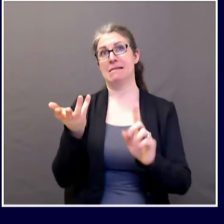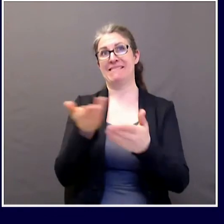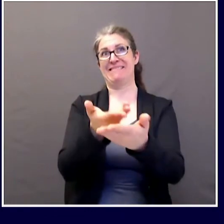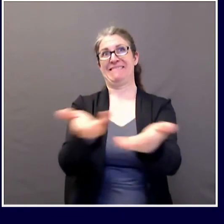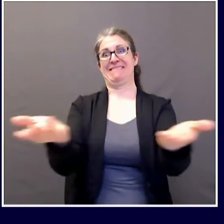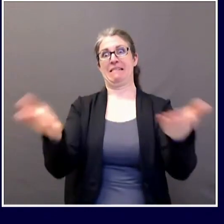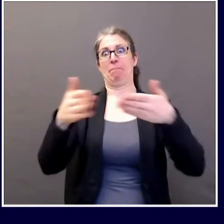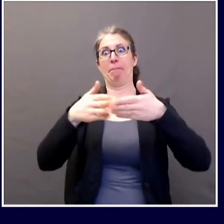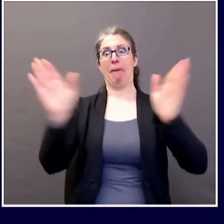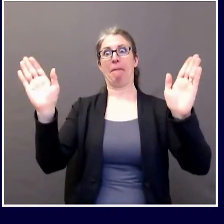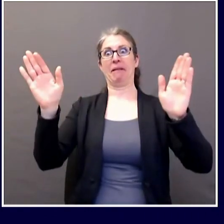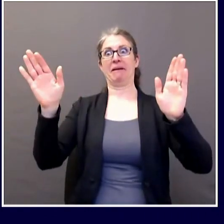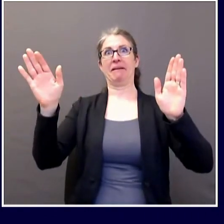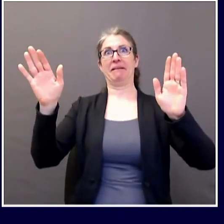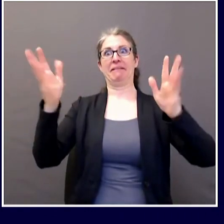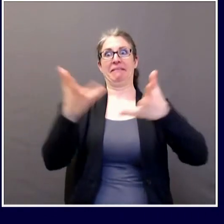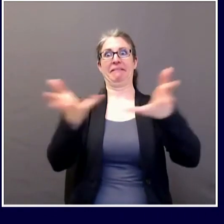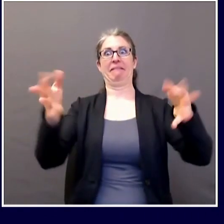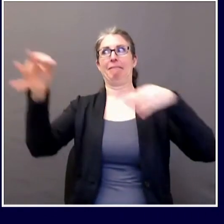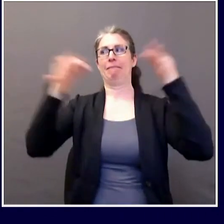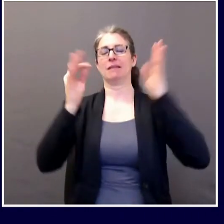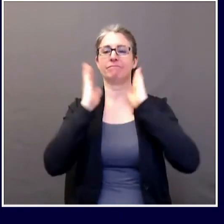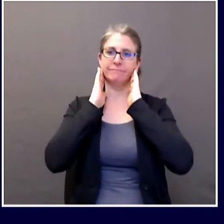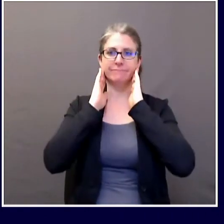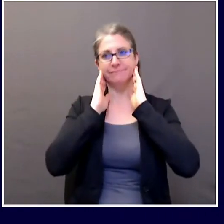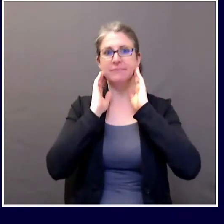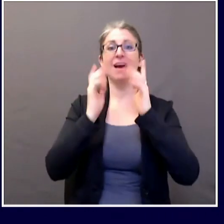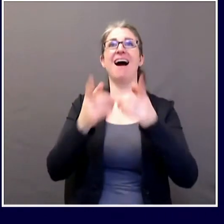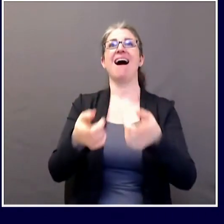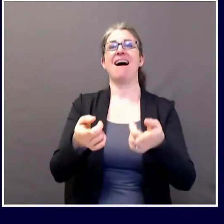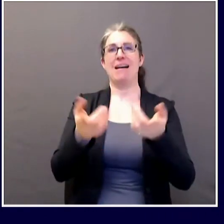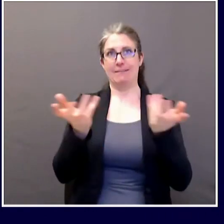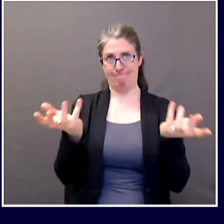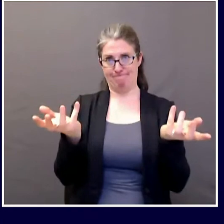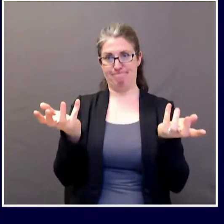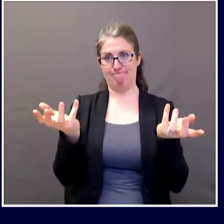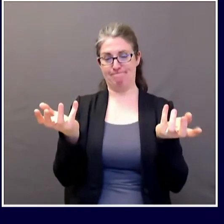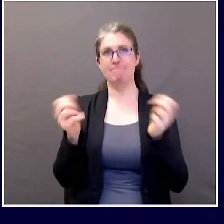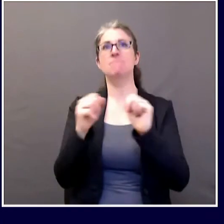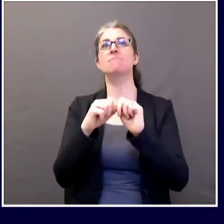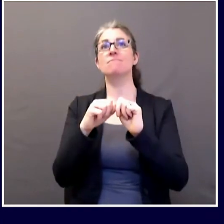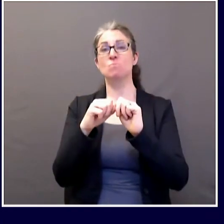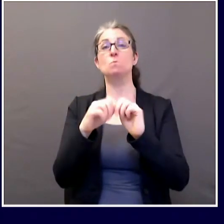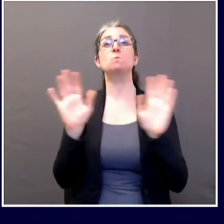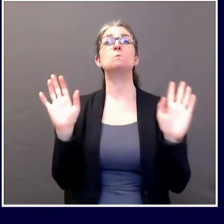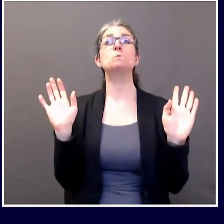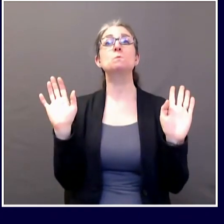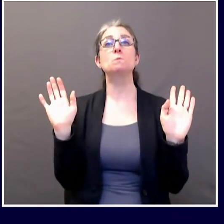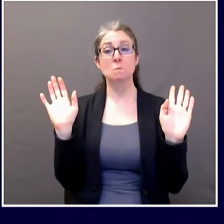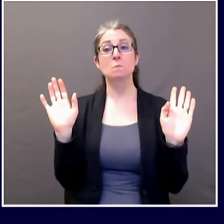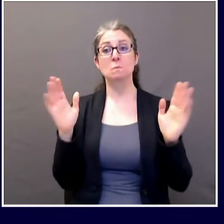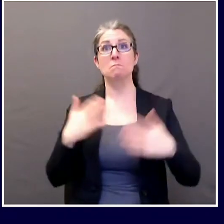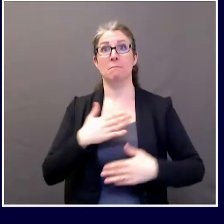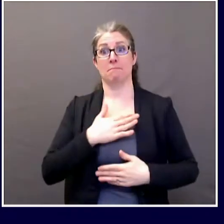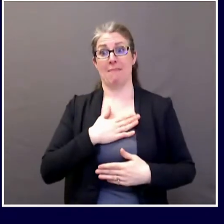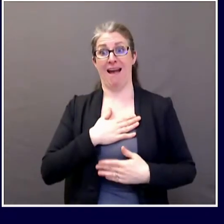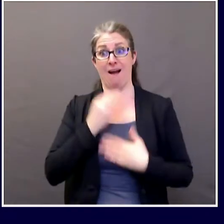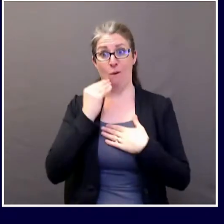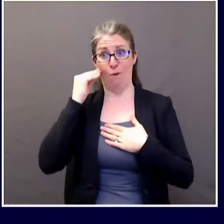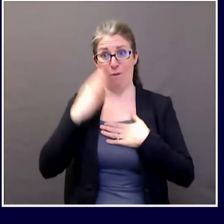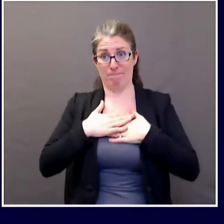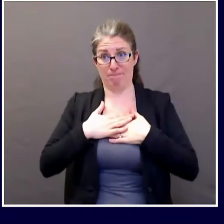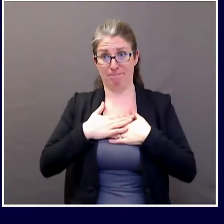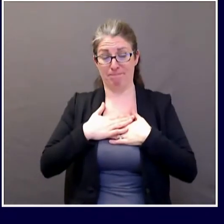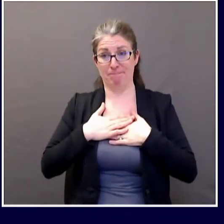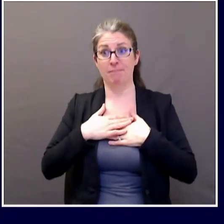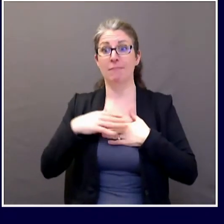the person, by either the homeowner or the employee, have been vaccinated. Much depends on the size of the residence, the size of the room,